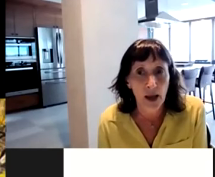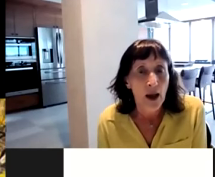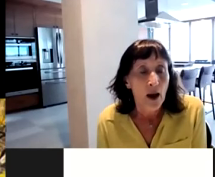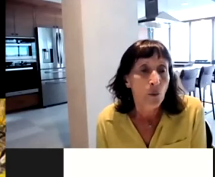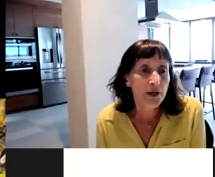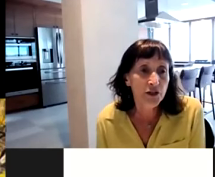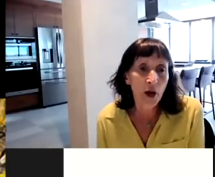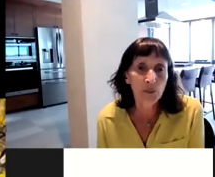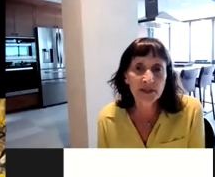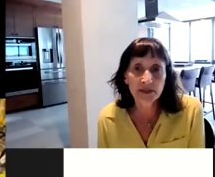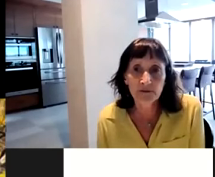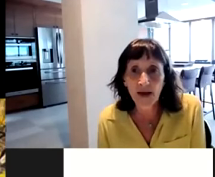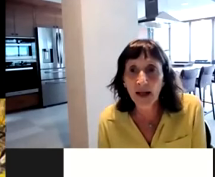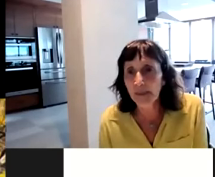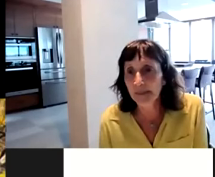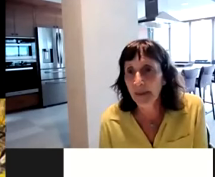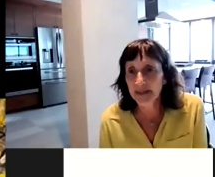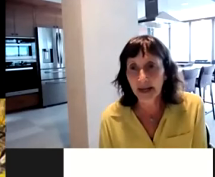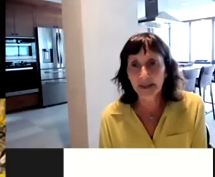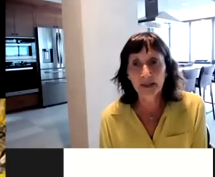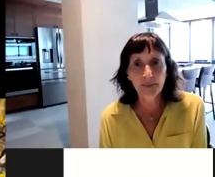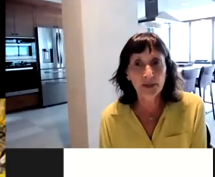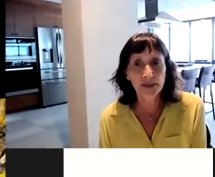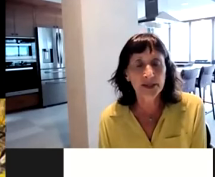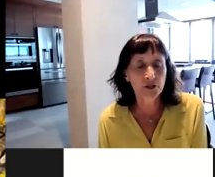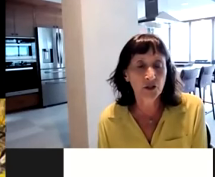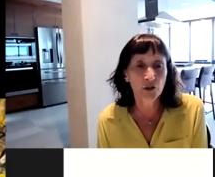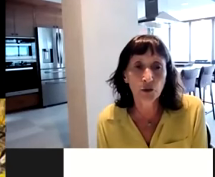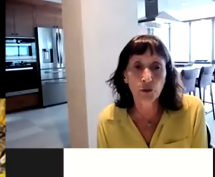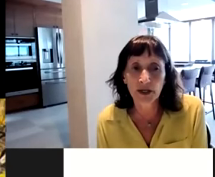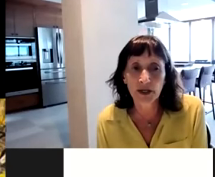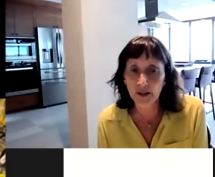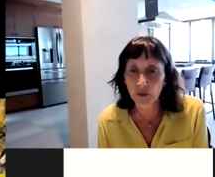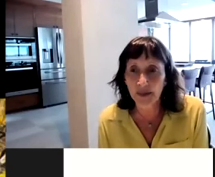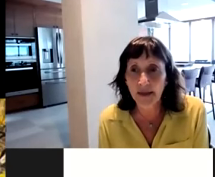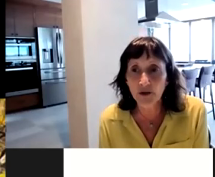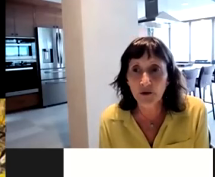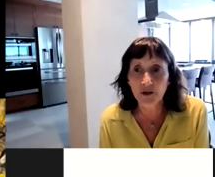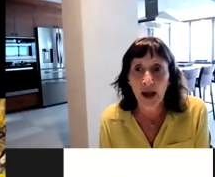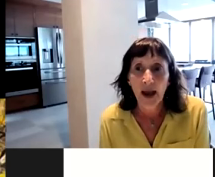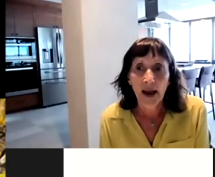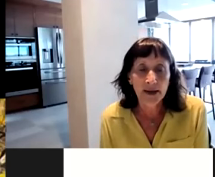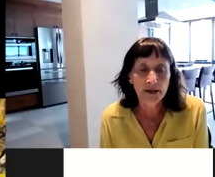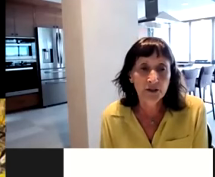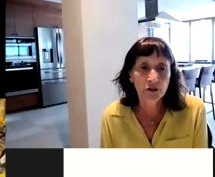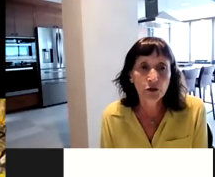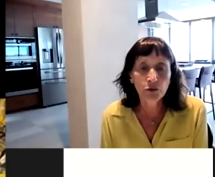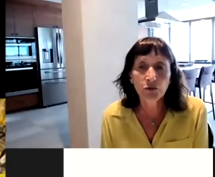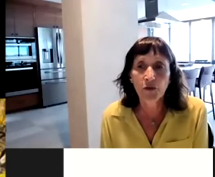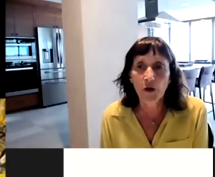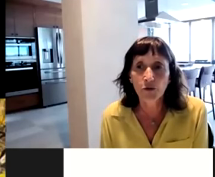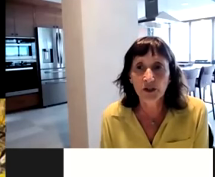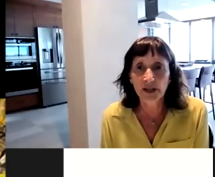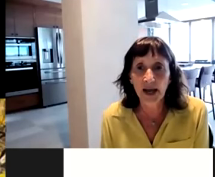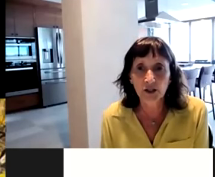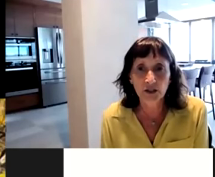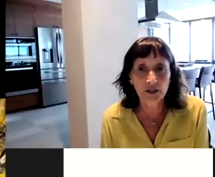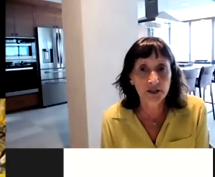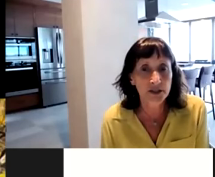systems, which help us develop and maintain the ability to connect with others and to use